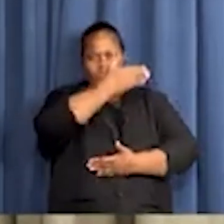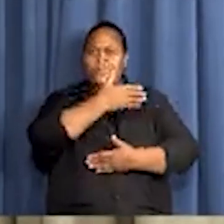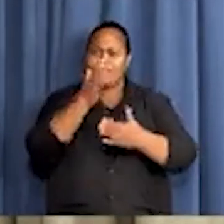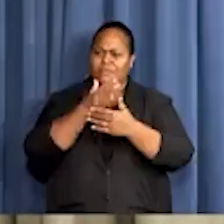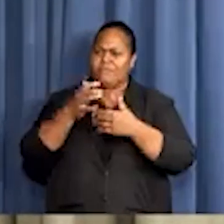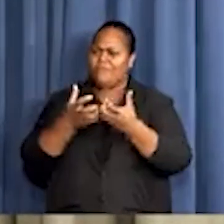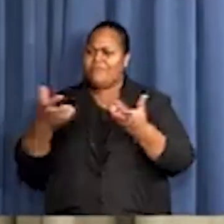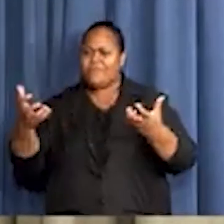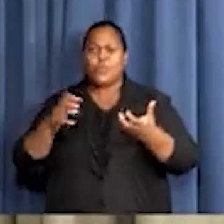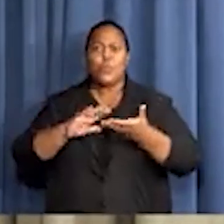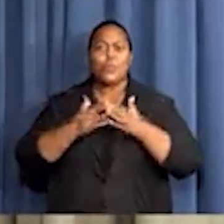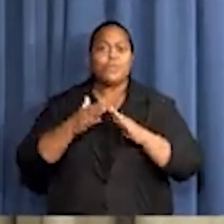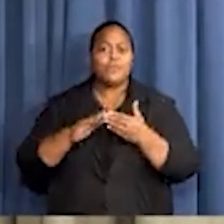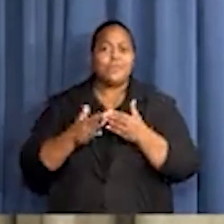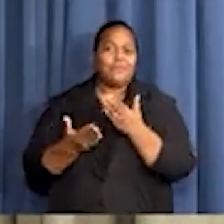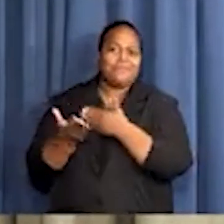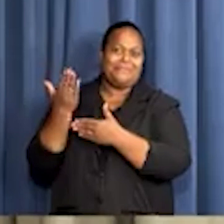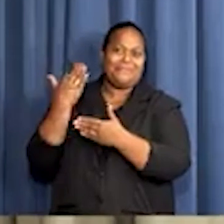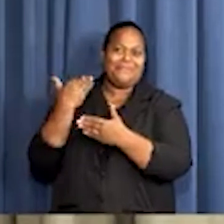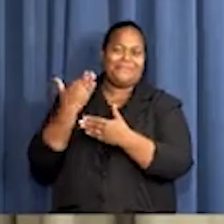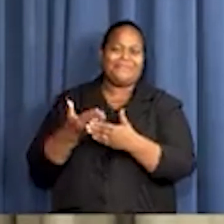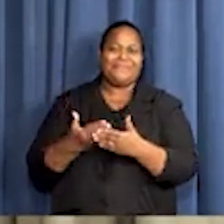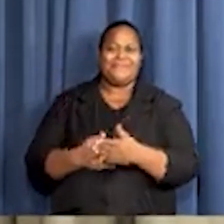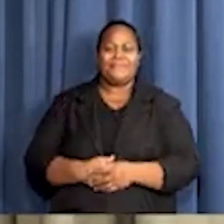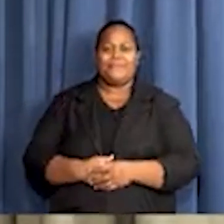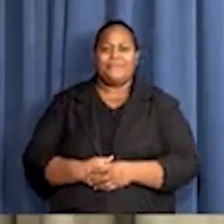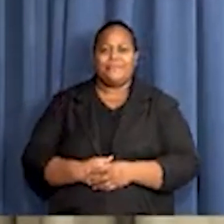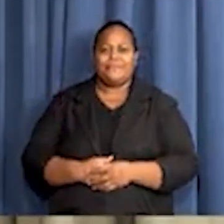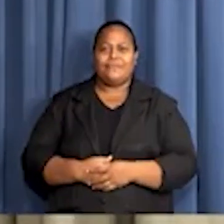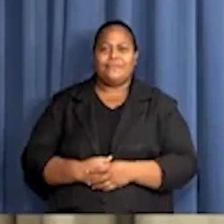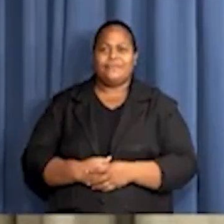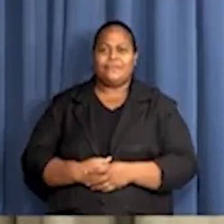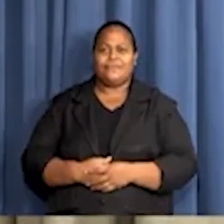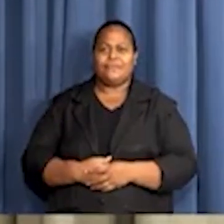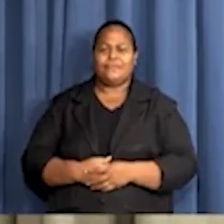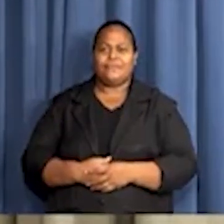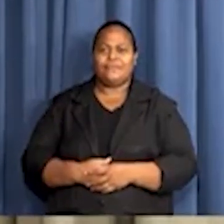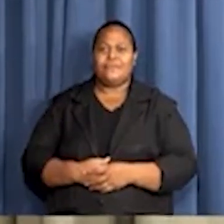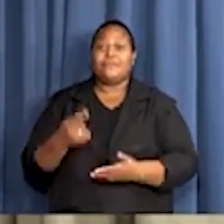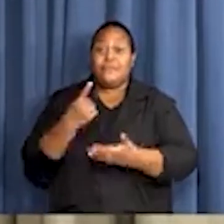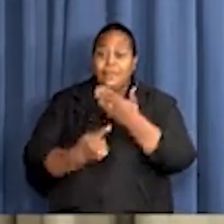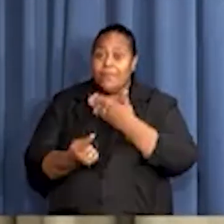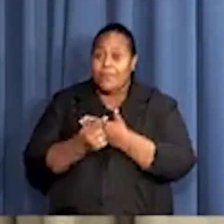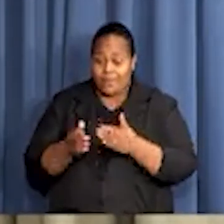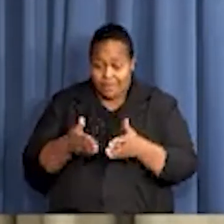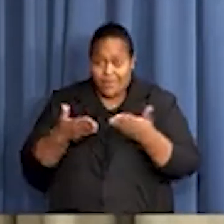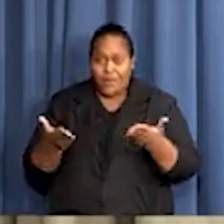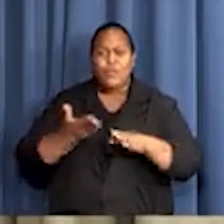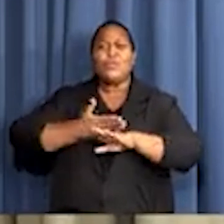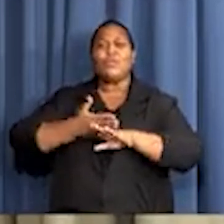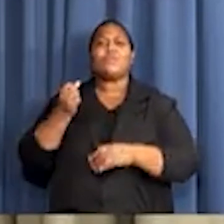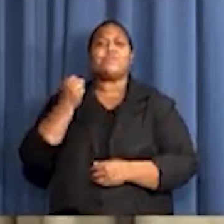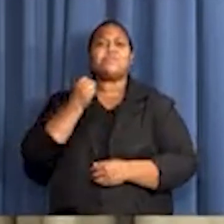our communities in the past. From this will emerge a new spirit and